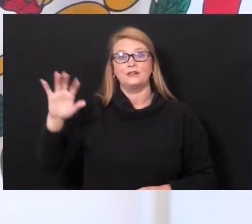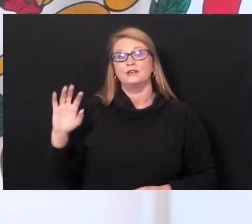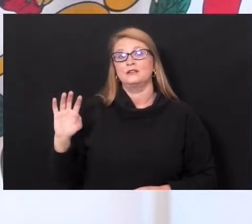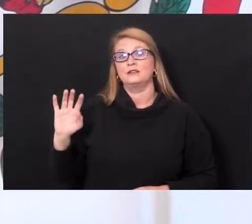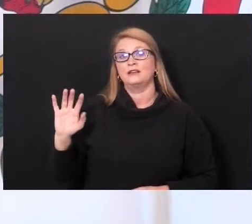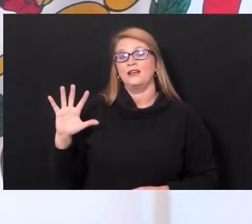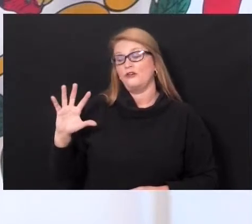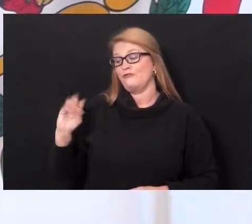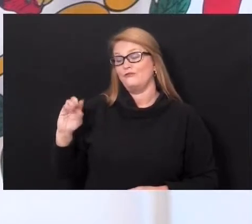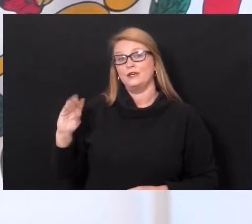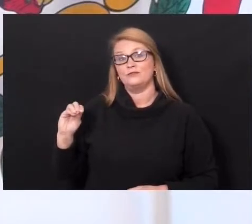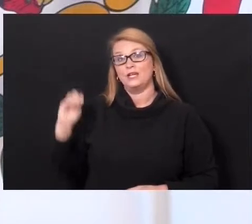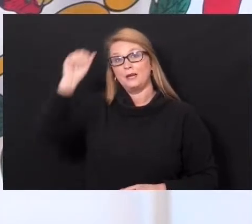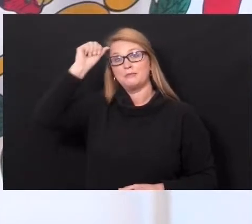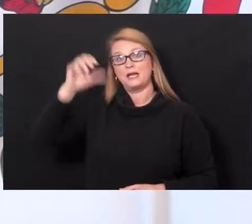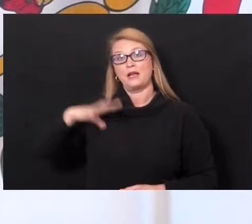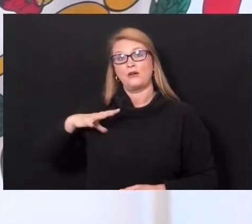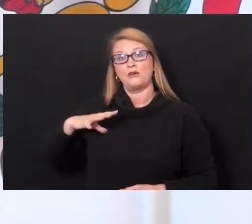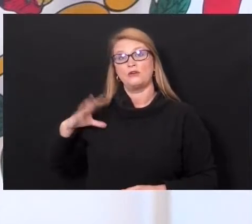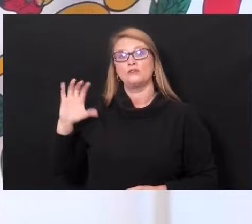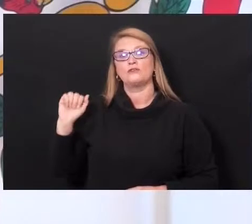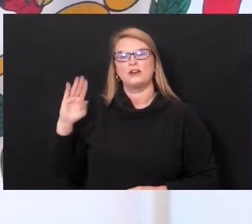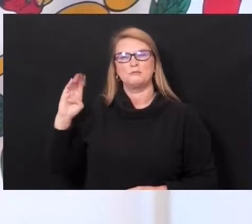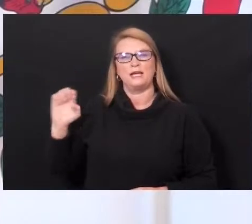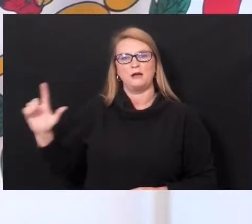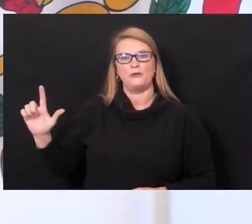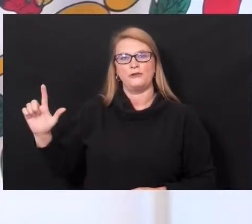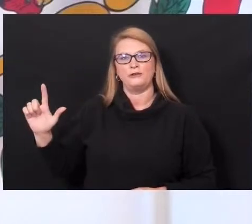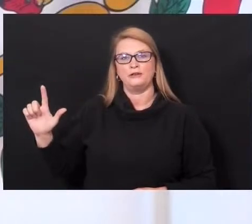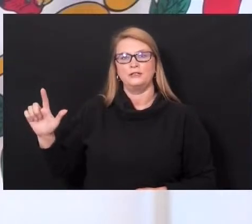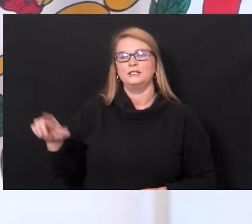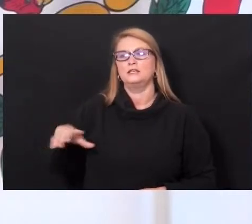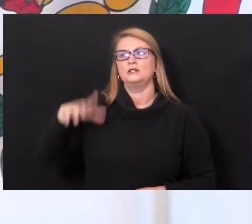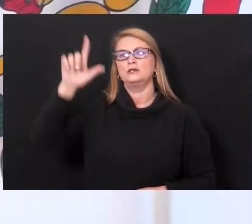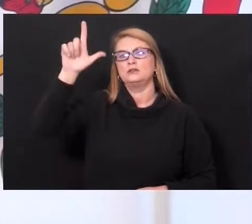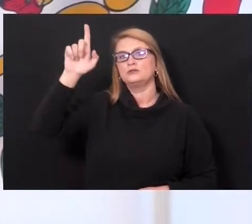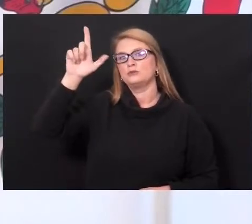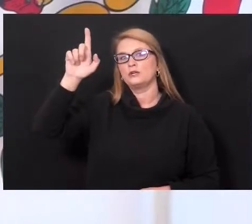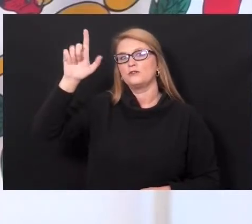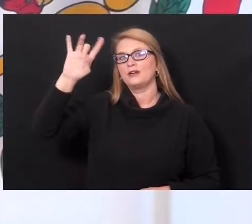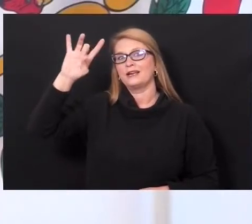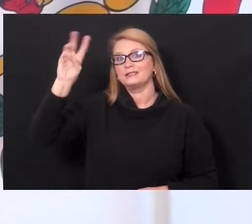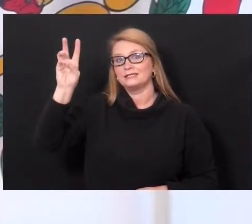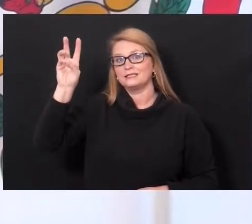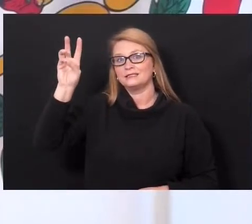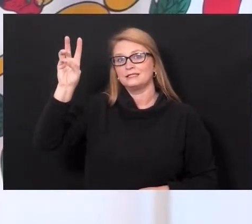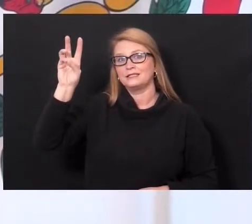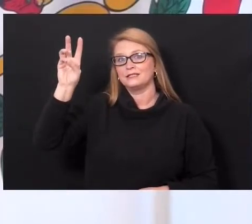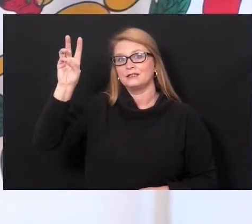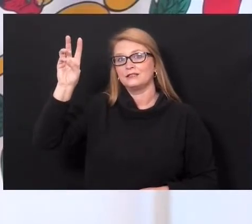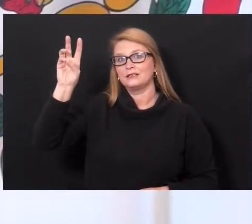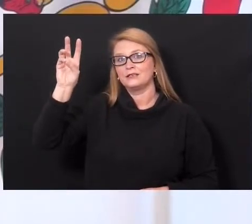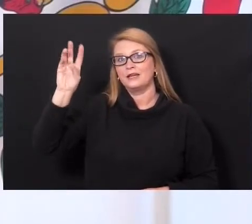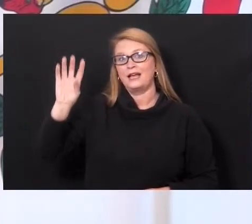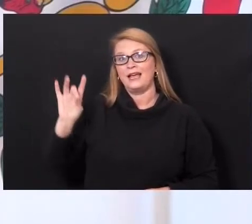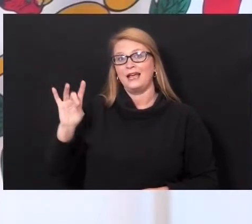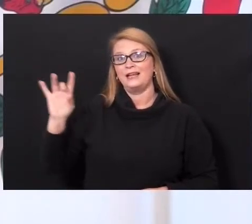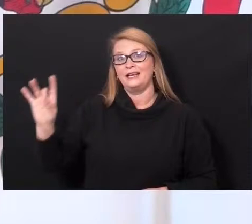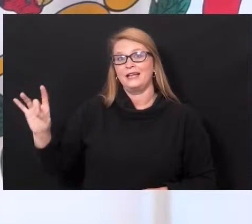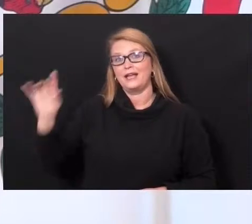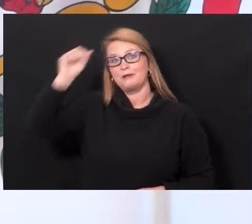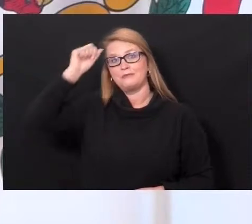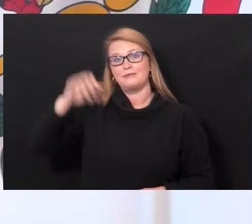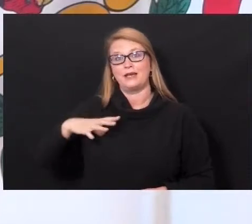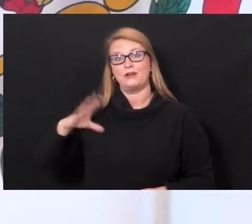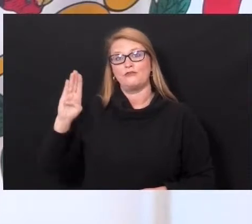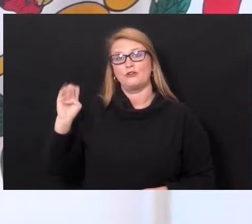a 50-year-old male from Cabell County. Our 21st 186th death, an 88-year-old male